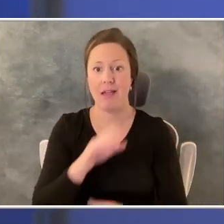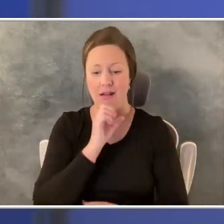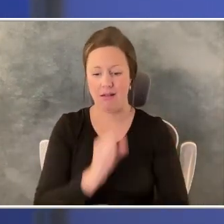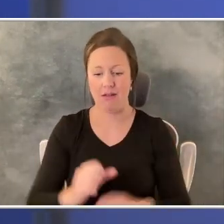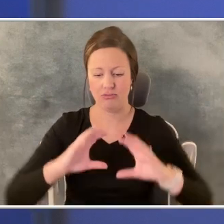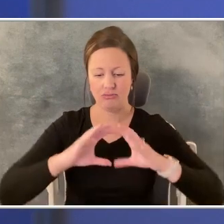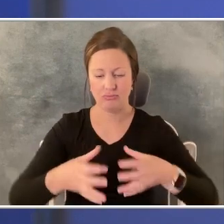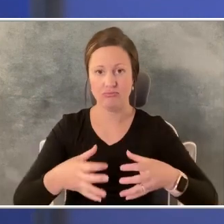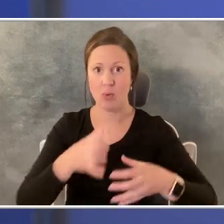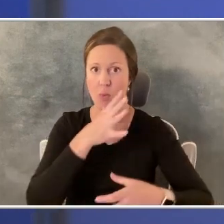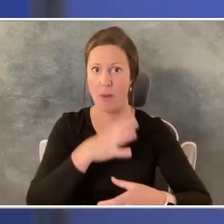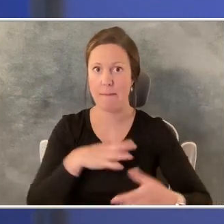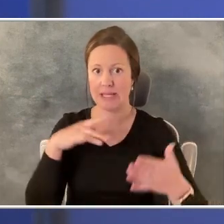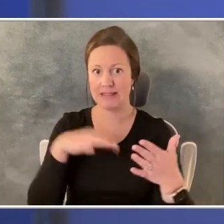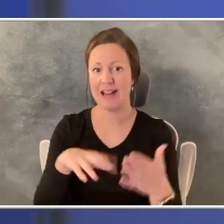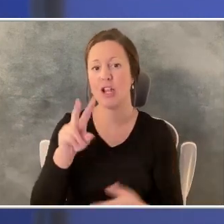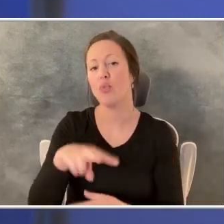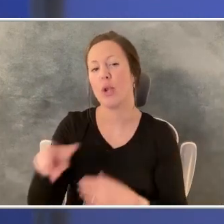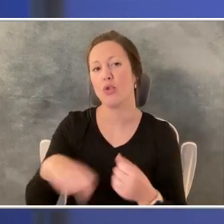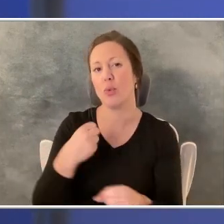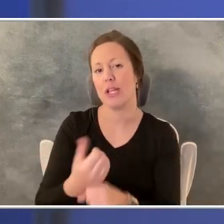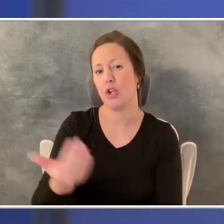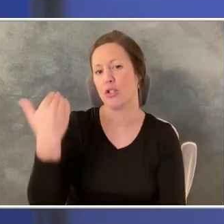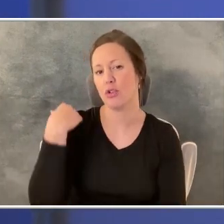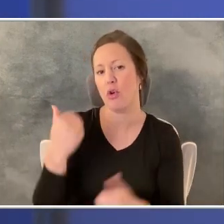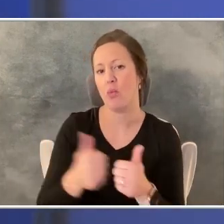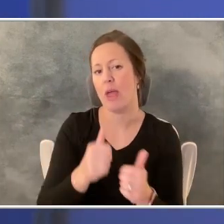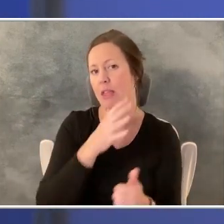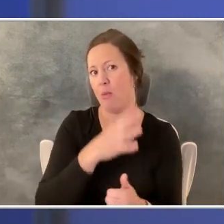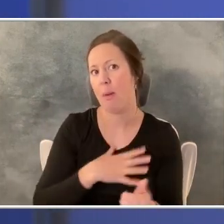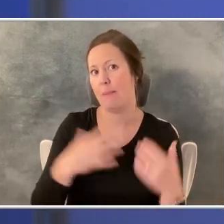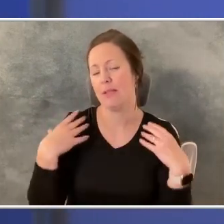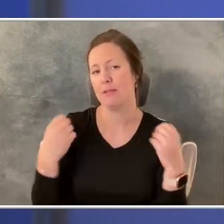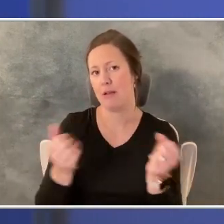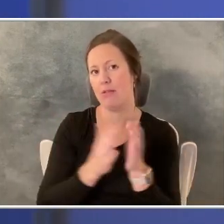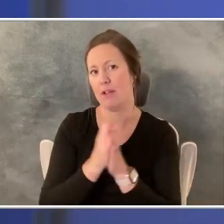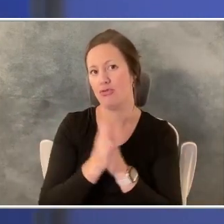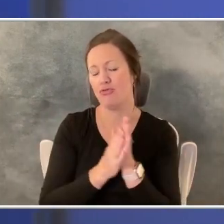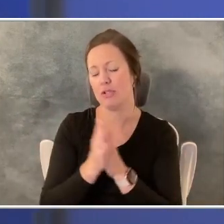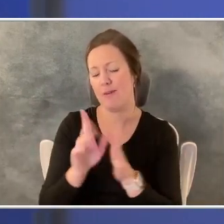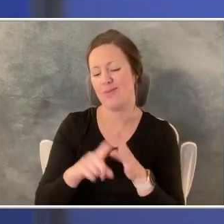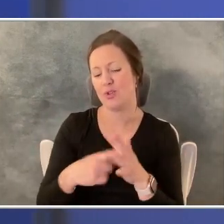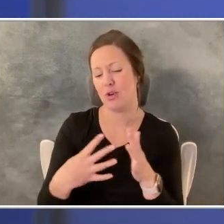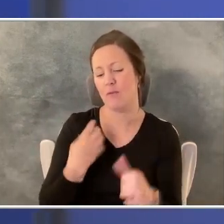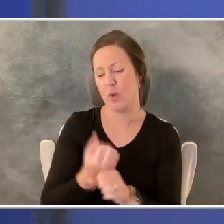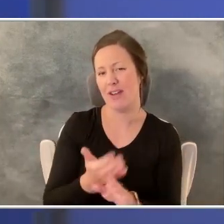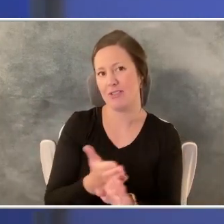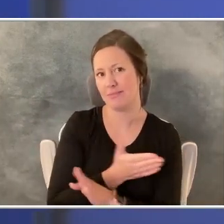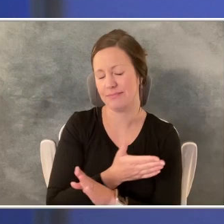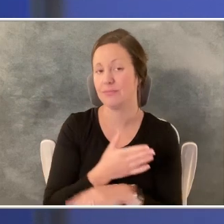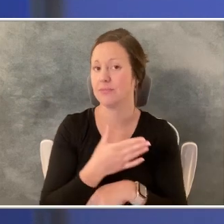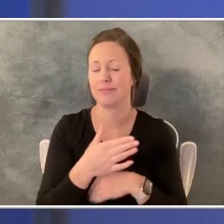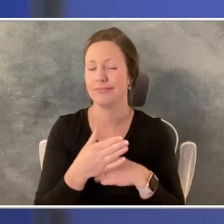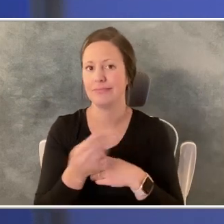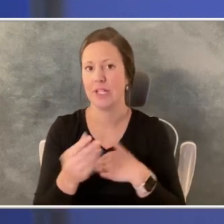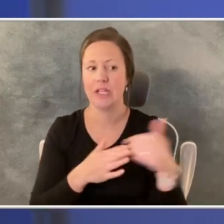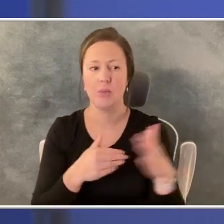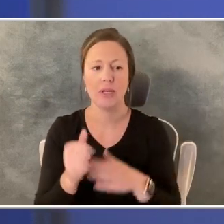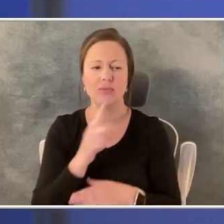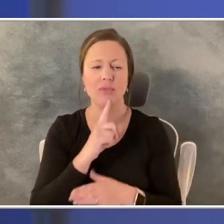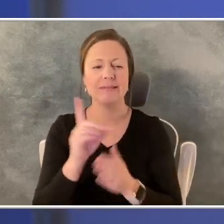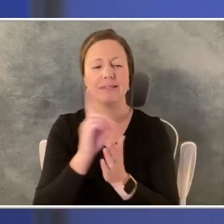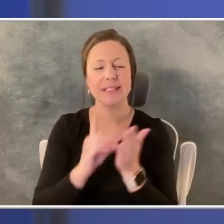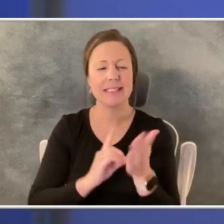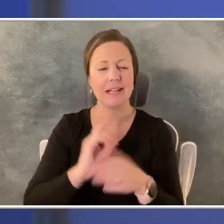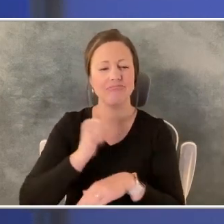22 years ago with the Women's Health Initiative, which actually started 4 years before that. And it was really designed to see if we knew